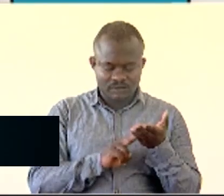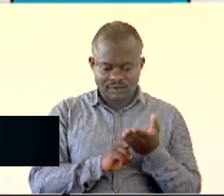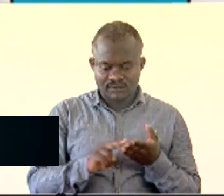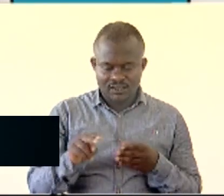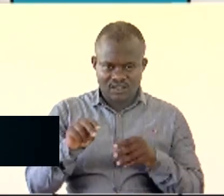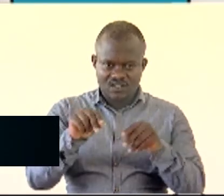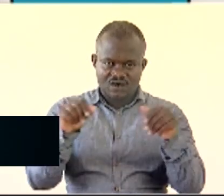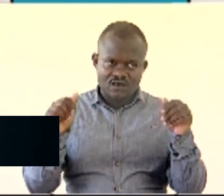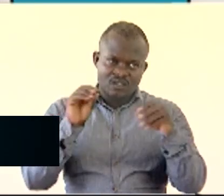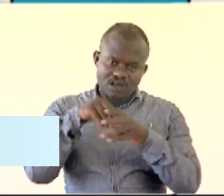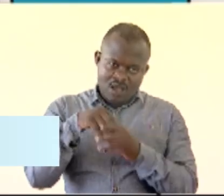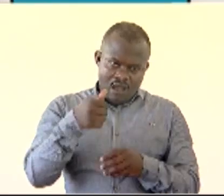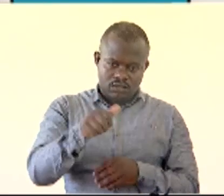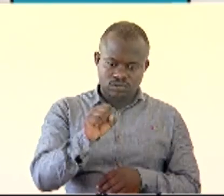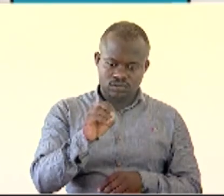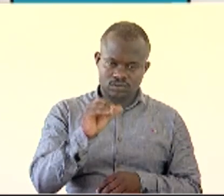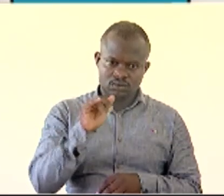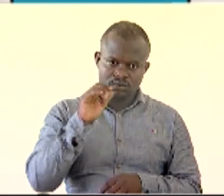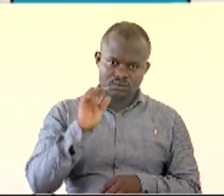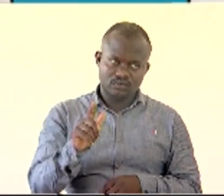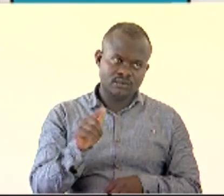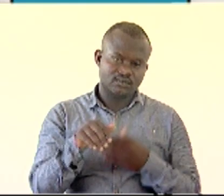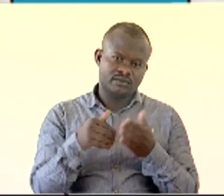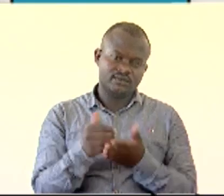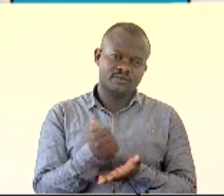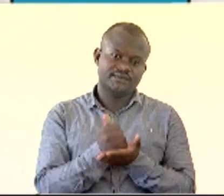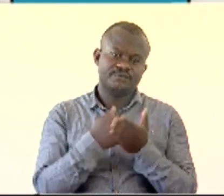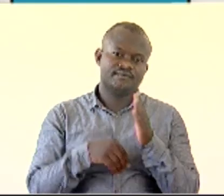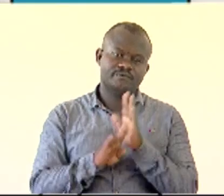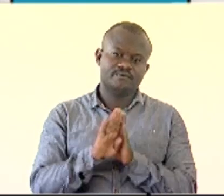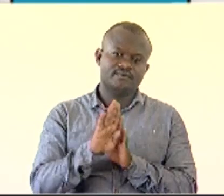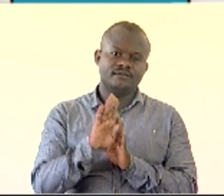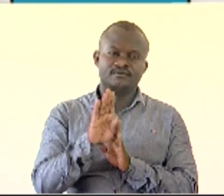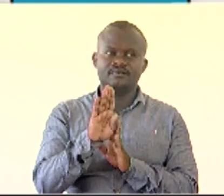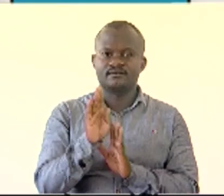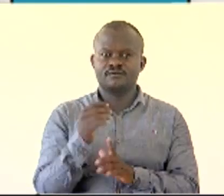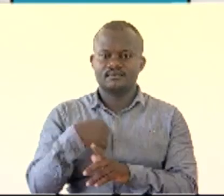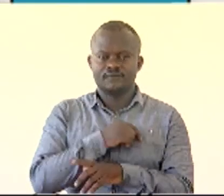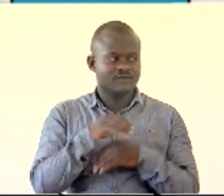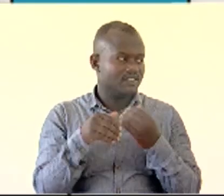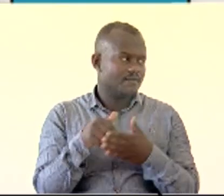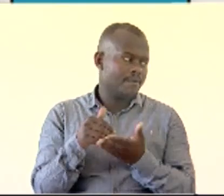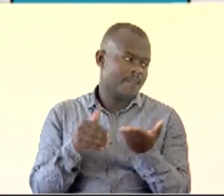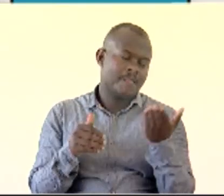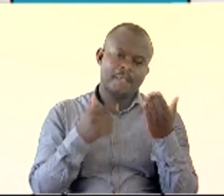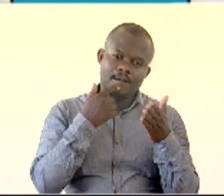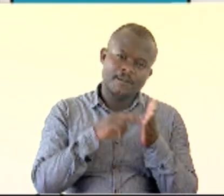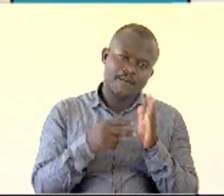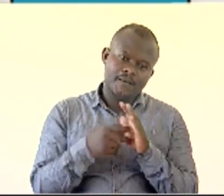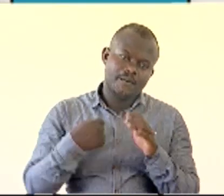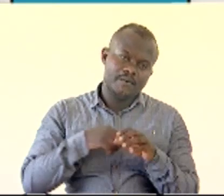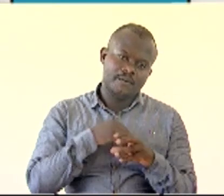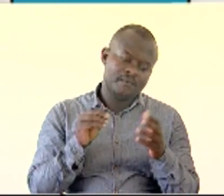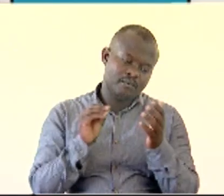fertilizers, we put them in the soil purposely to increase productivity of our crops. That means we are